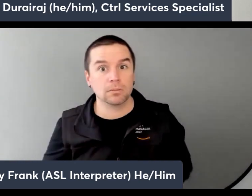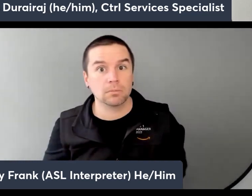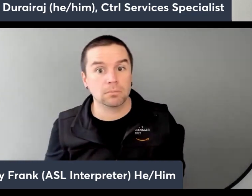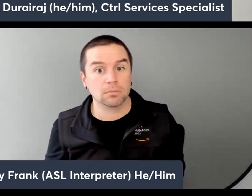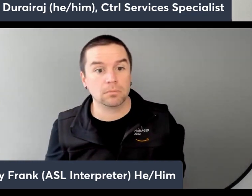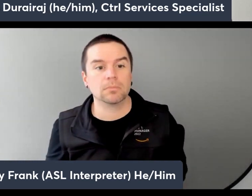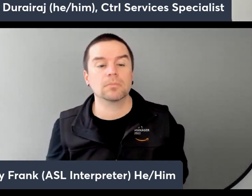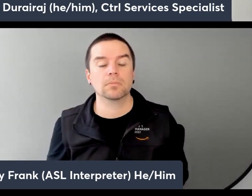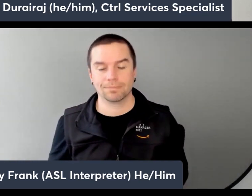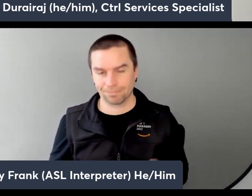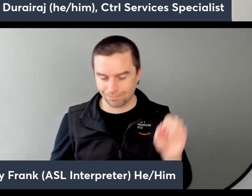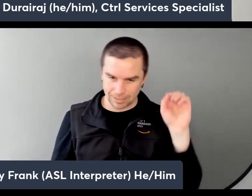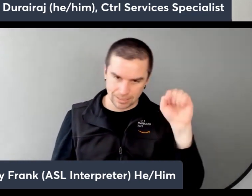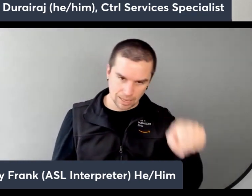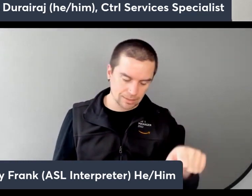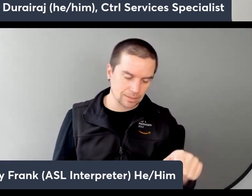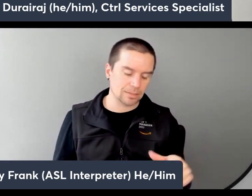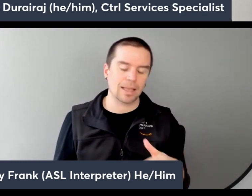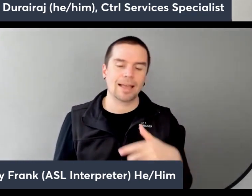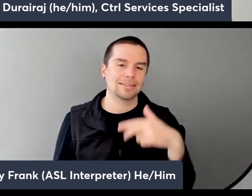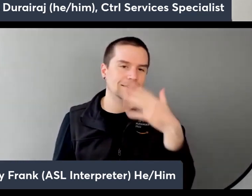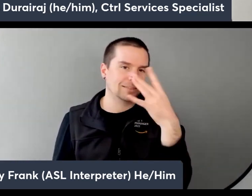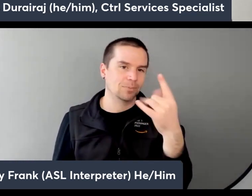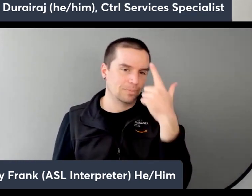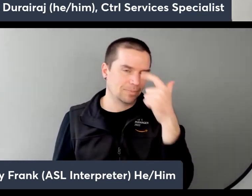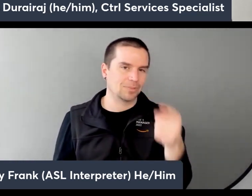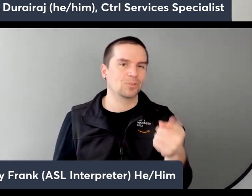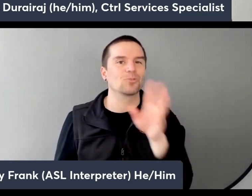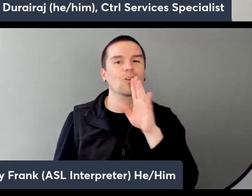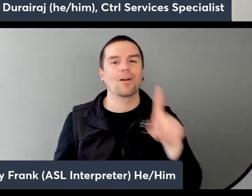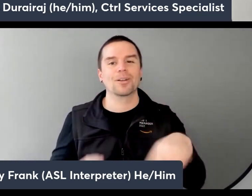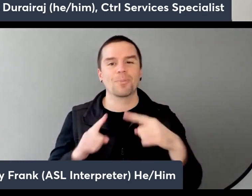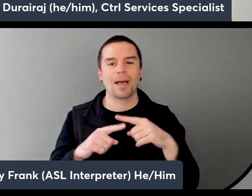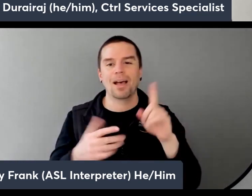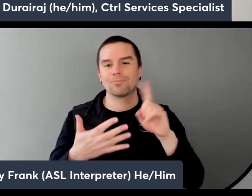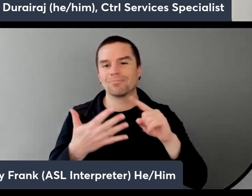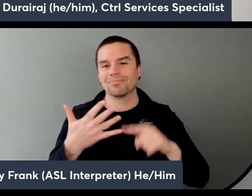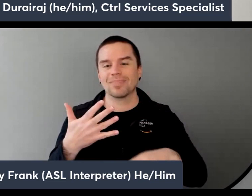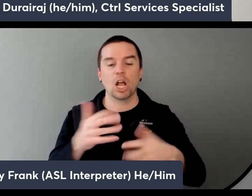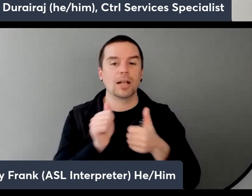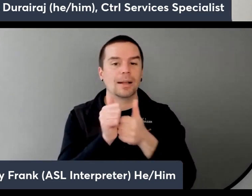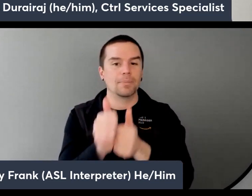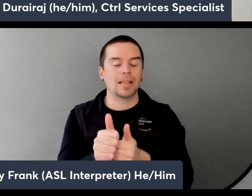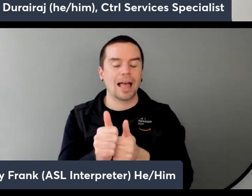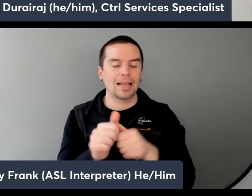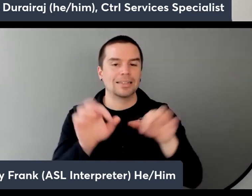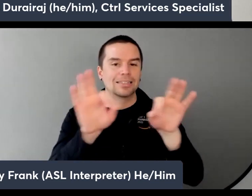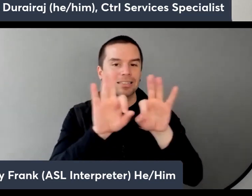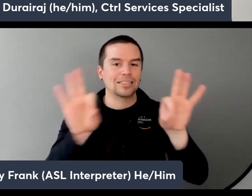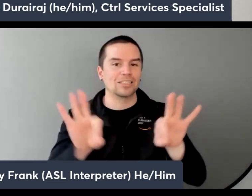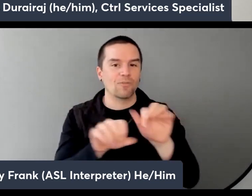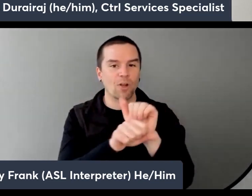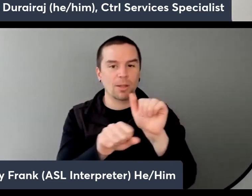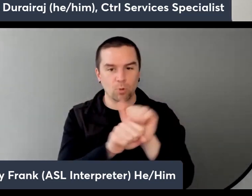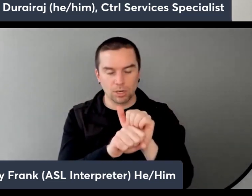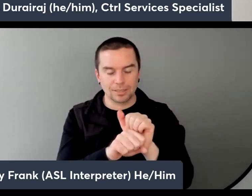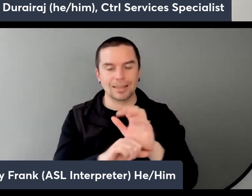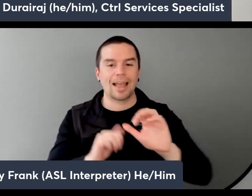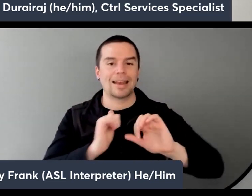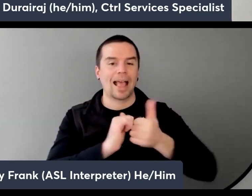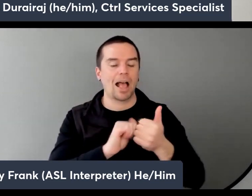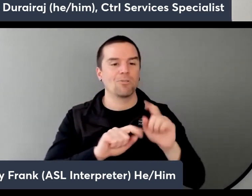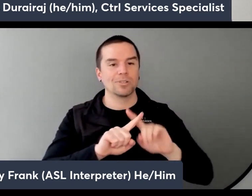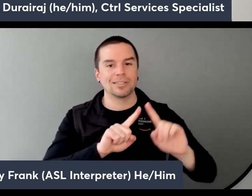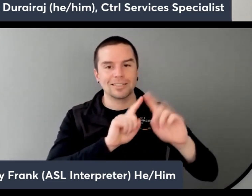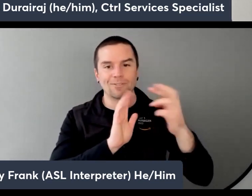Yeah. So it's funny too, because you guys were just talking about all of these compliance frameworks and how like there are different rules and it's